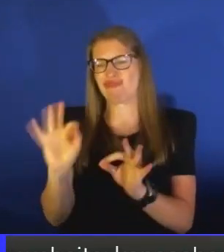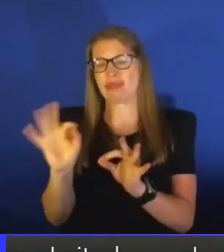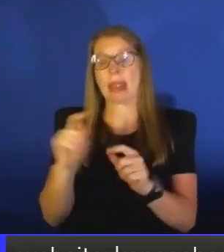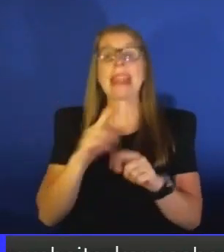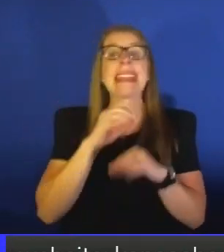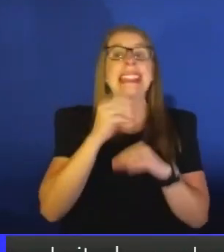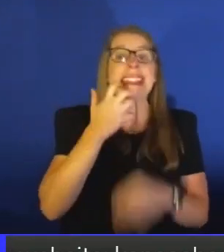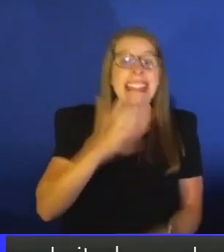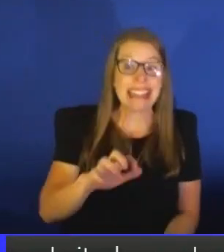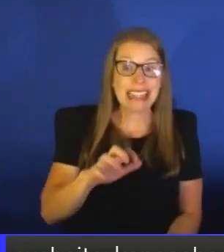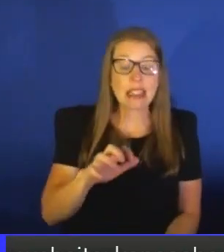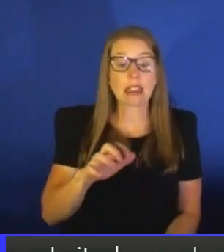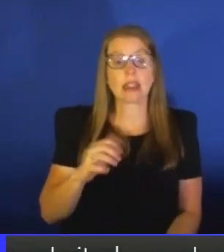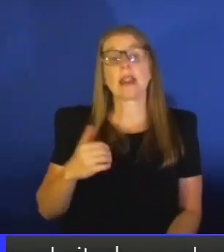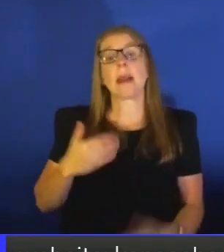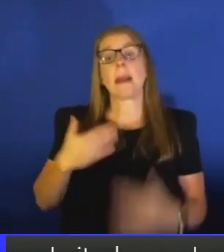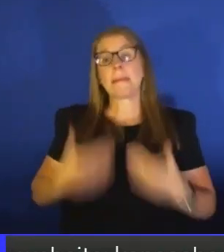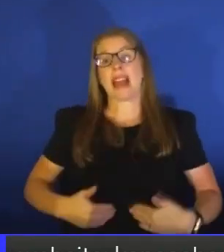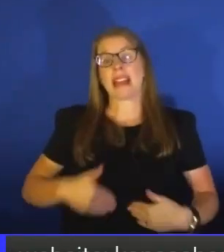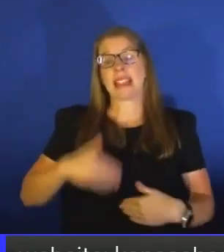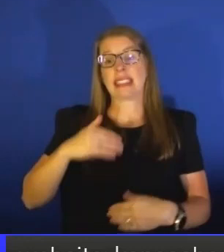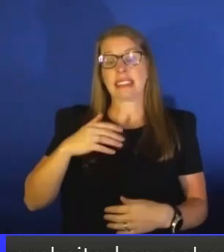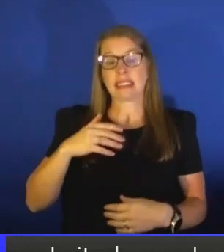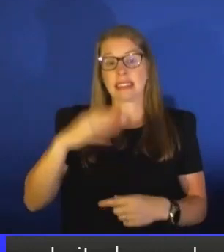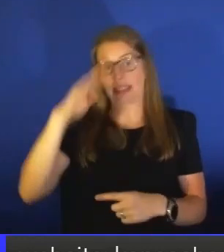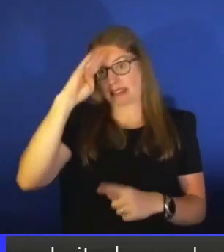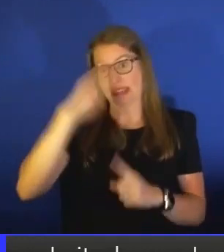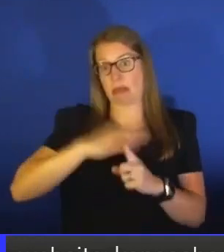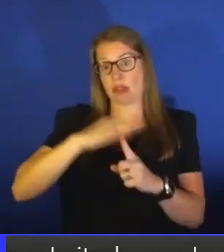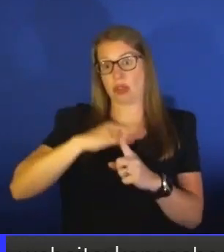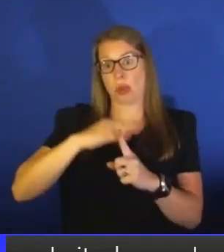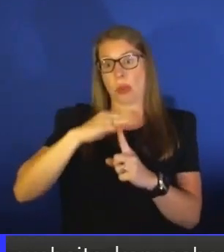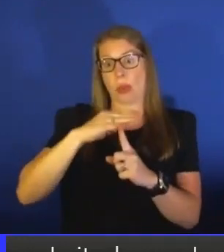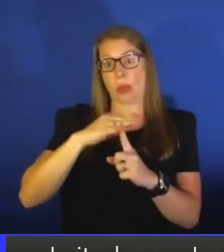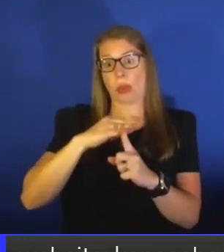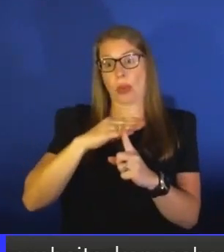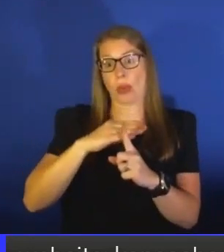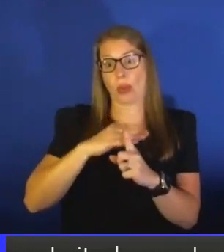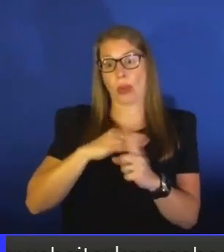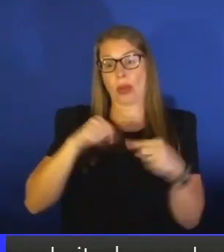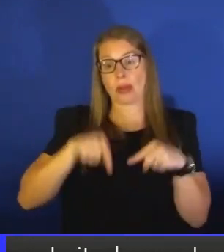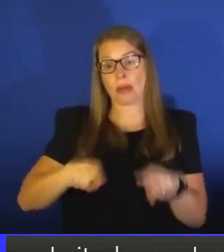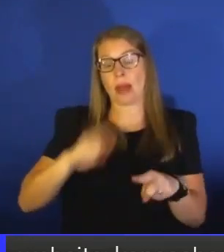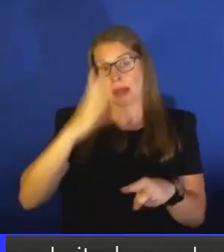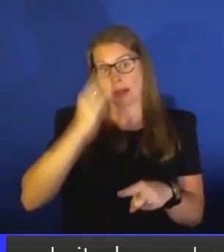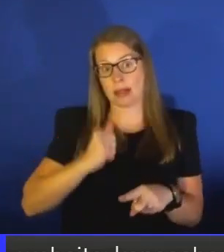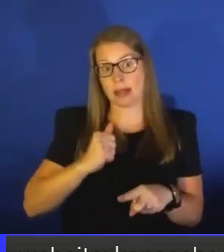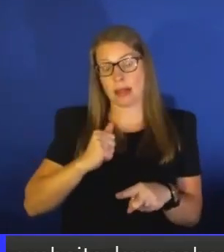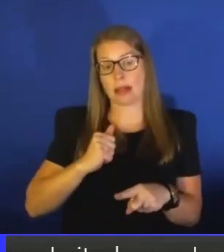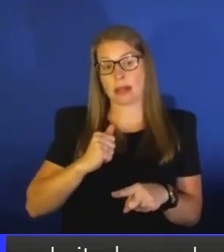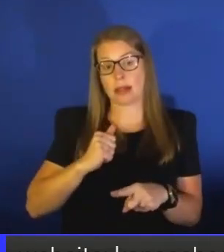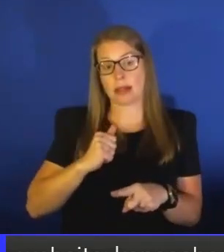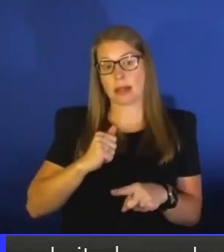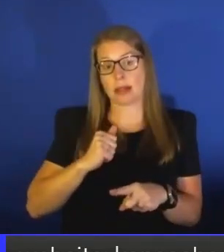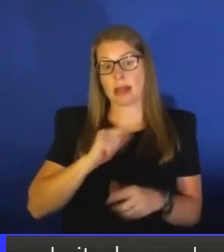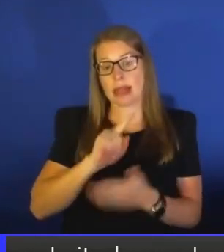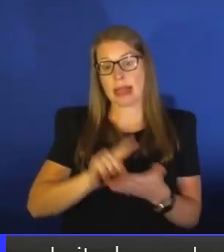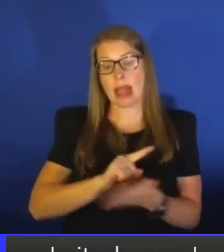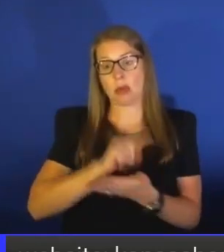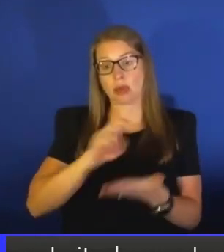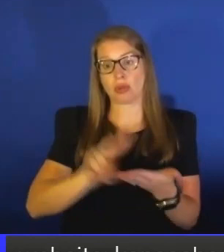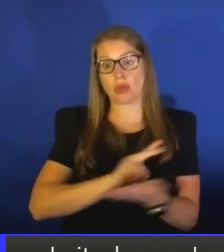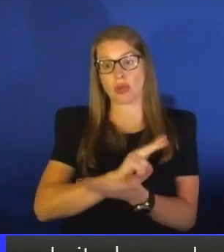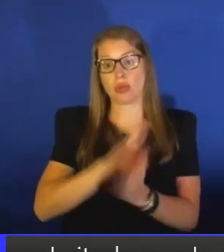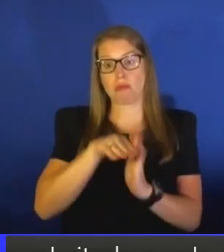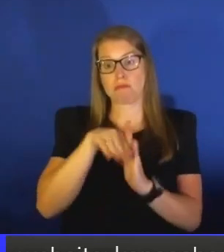is happening is your body temperature is falling as you fall asleep, and the nadir or the bottom is an hour or two before you wake up in the middle of the